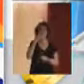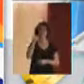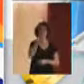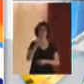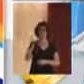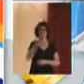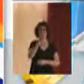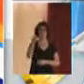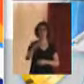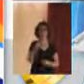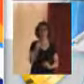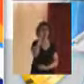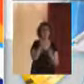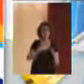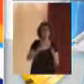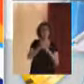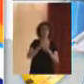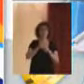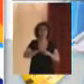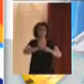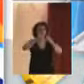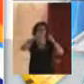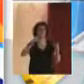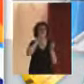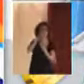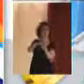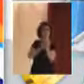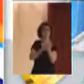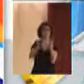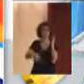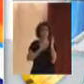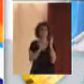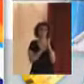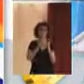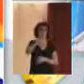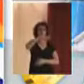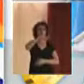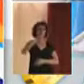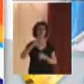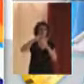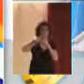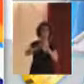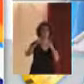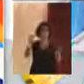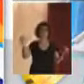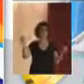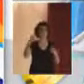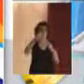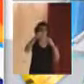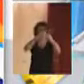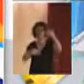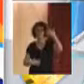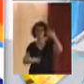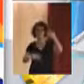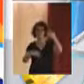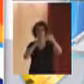here if you click on a category, you can get more information, the information that the ONCE has